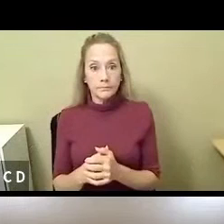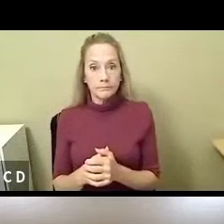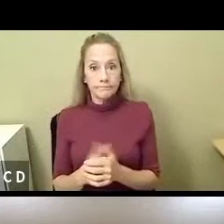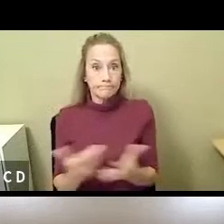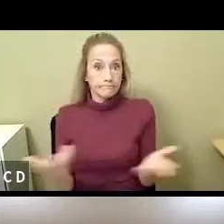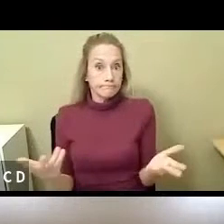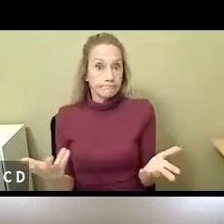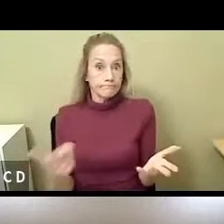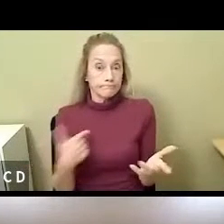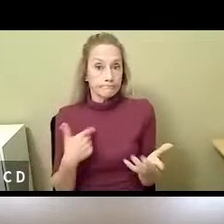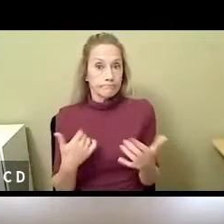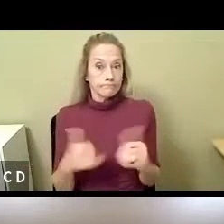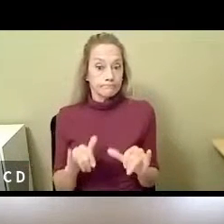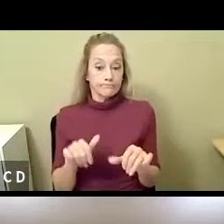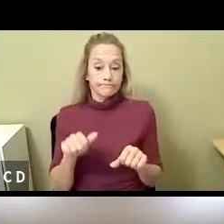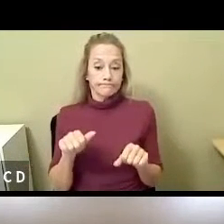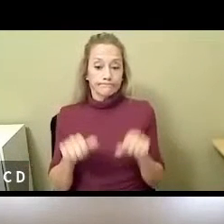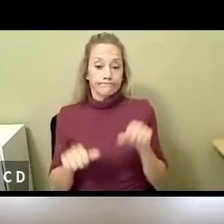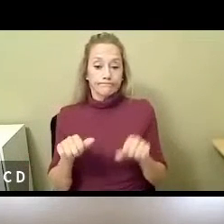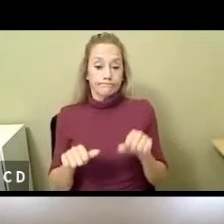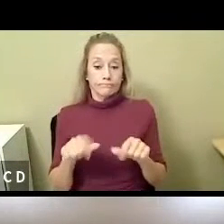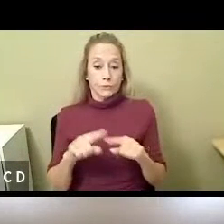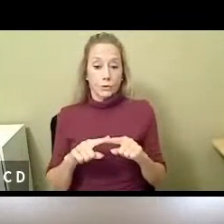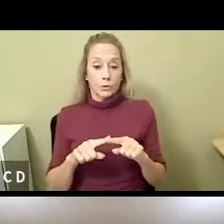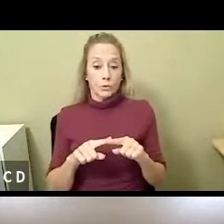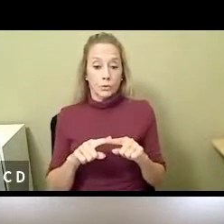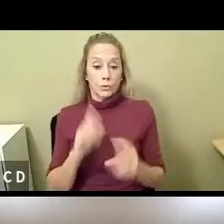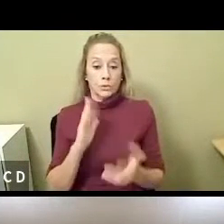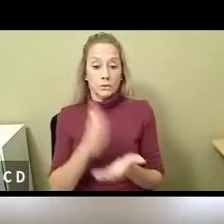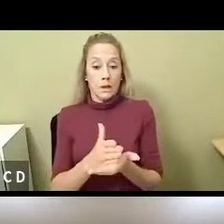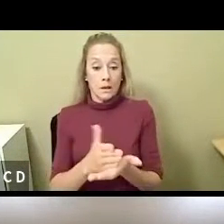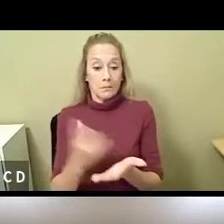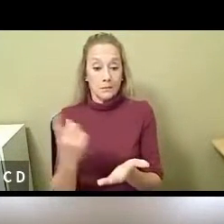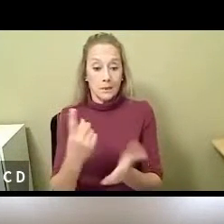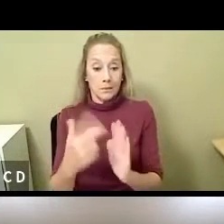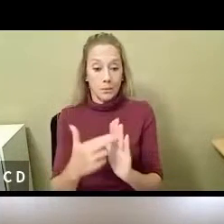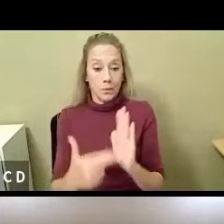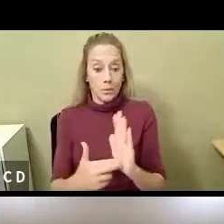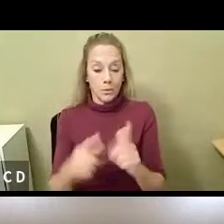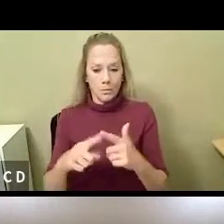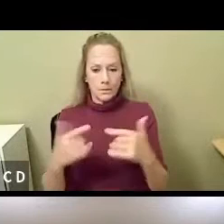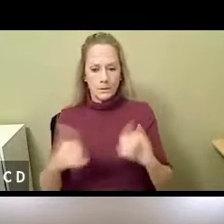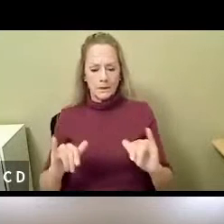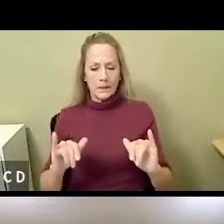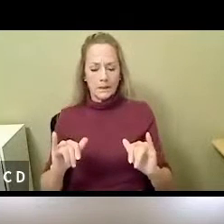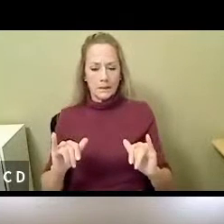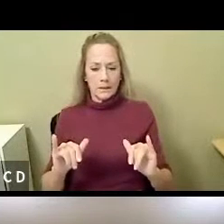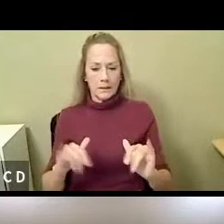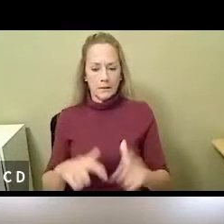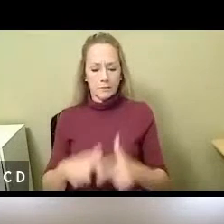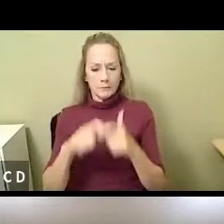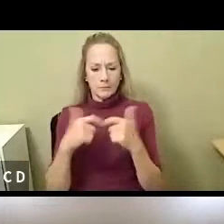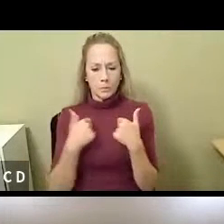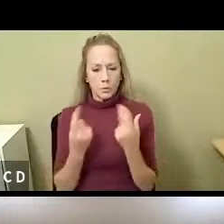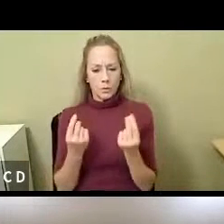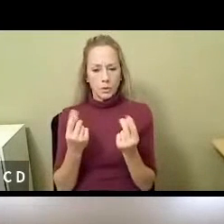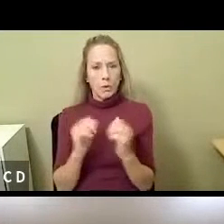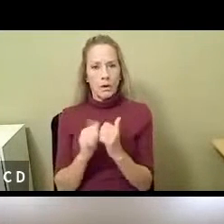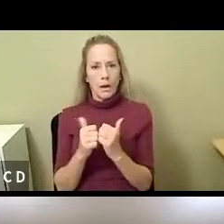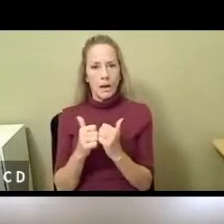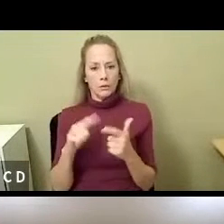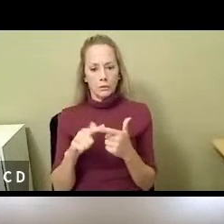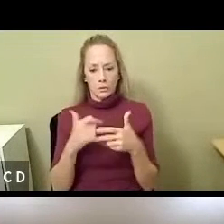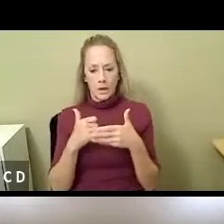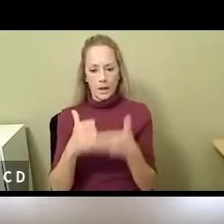I'm reticent to discontinue something, but I'm trying for us to think, what can we do to help this